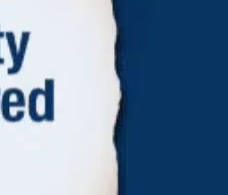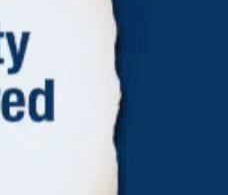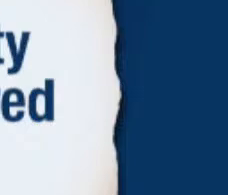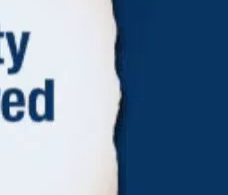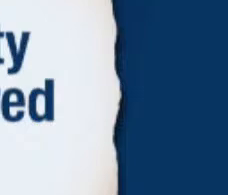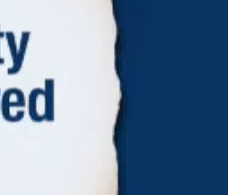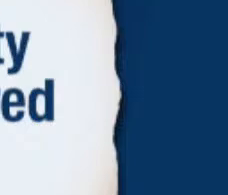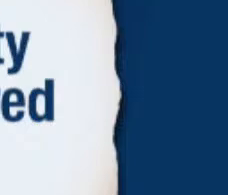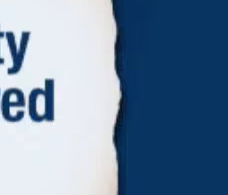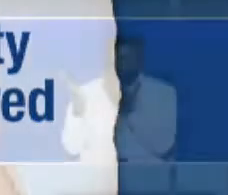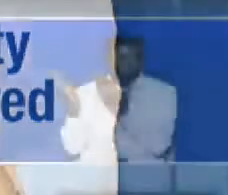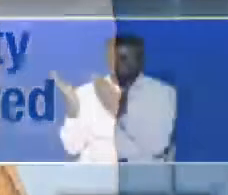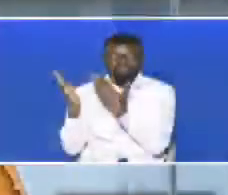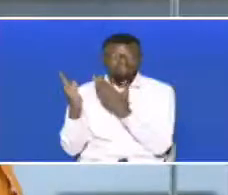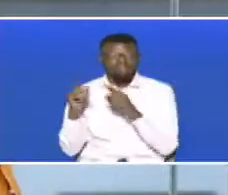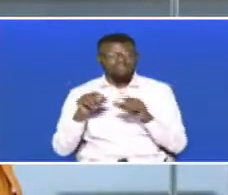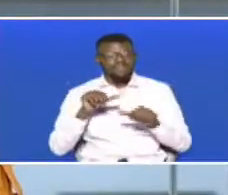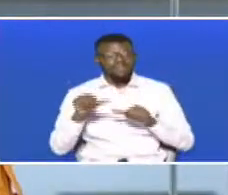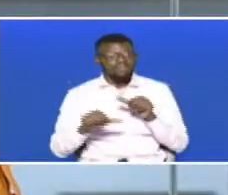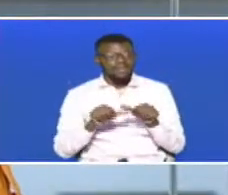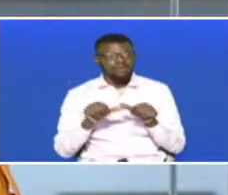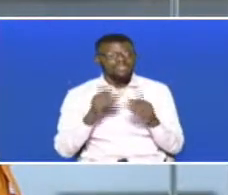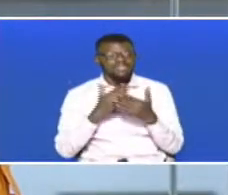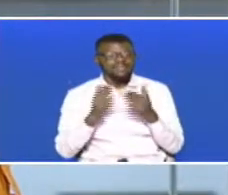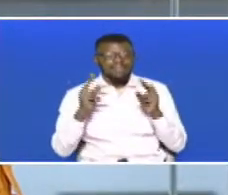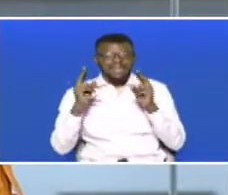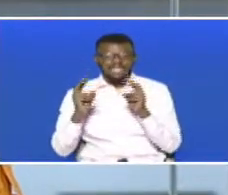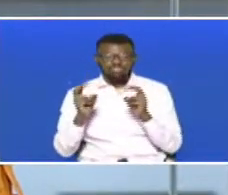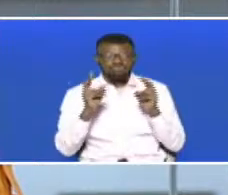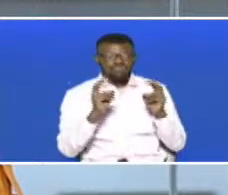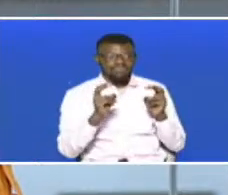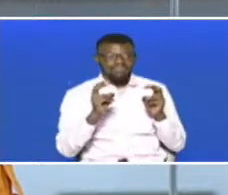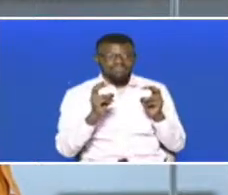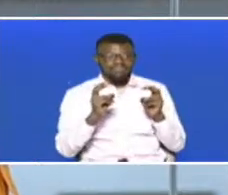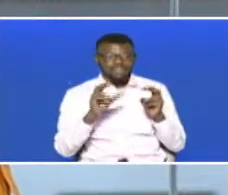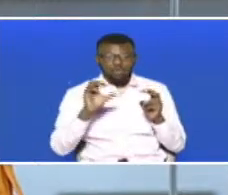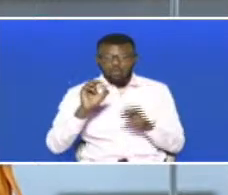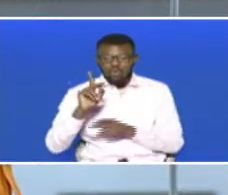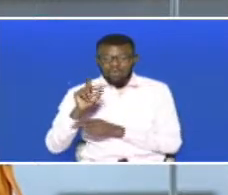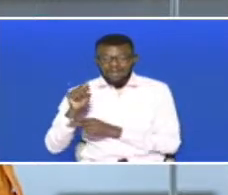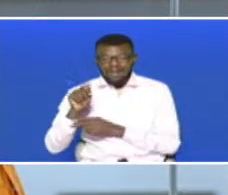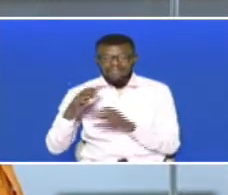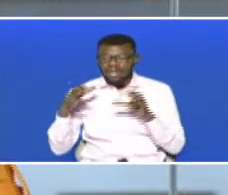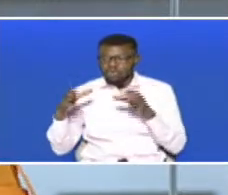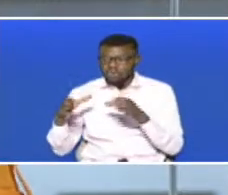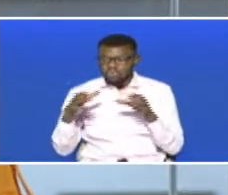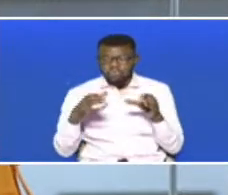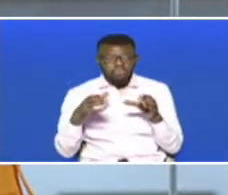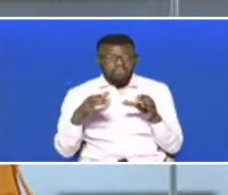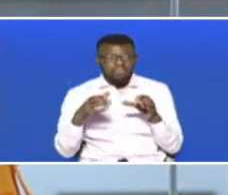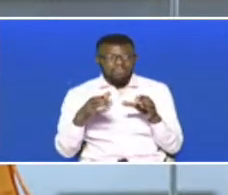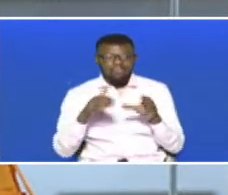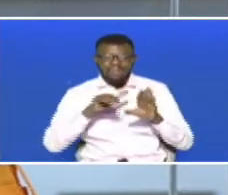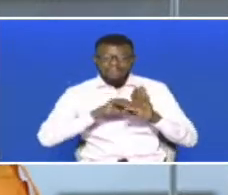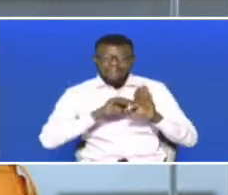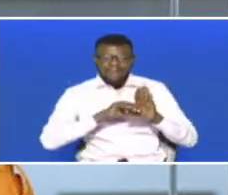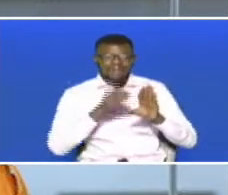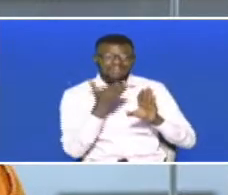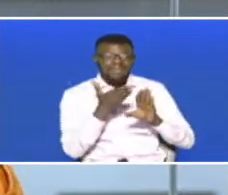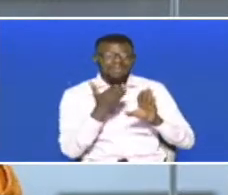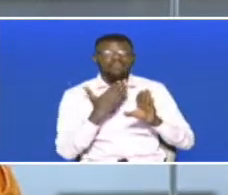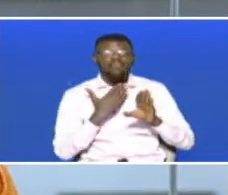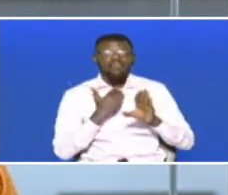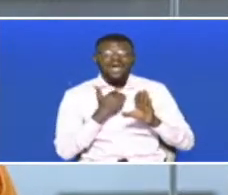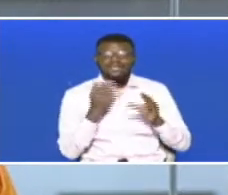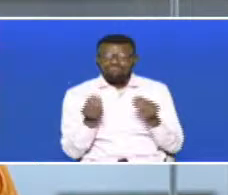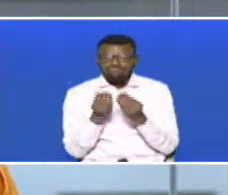seen it on your screen about some of the issues that One Kenya Alliance, parties affiliated to that alliance, want